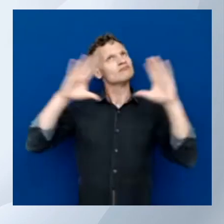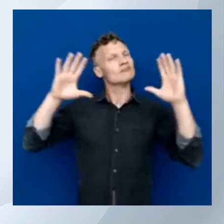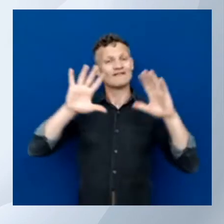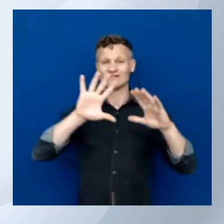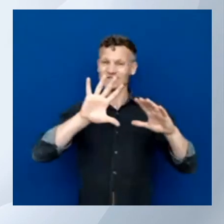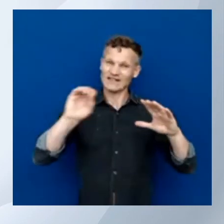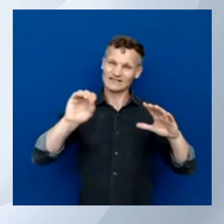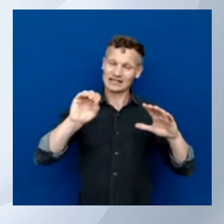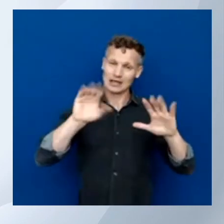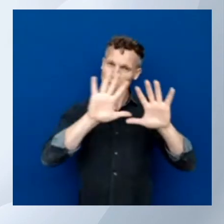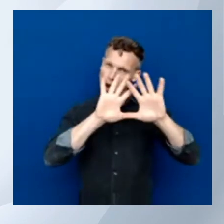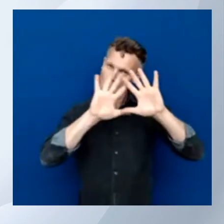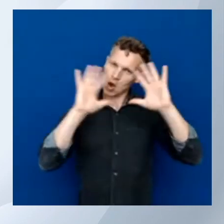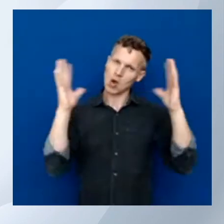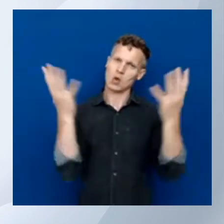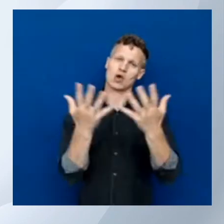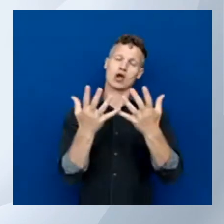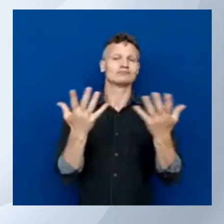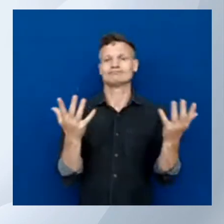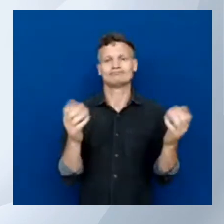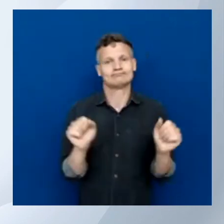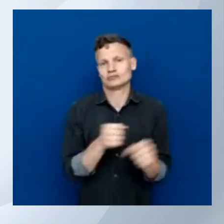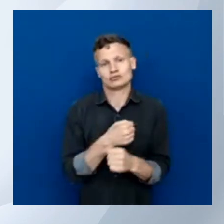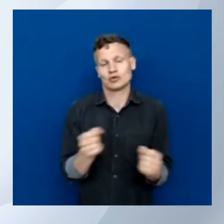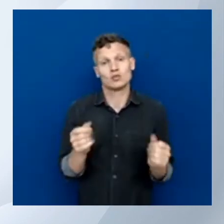actually have to do something a bit weird with